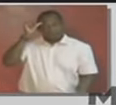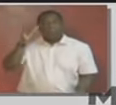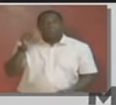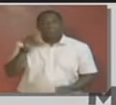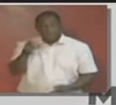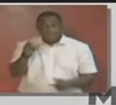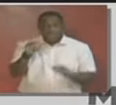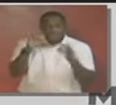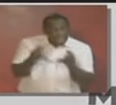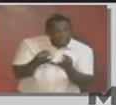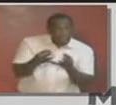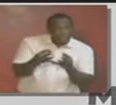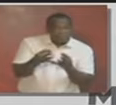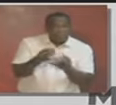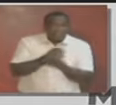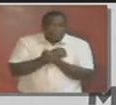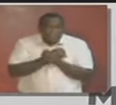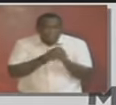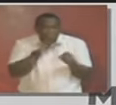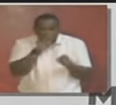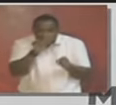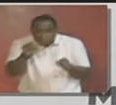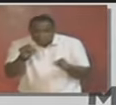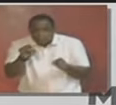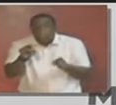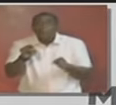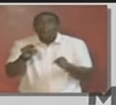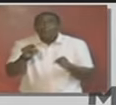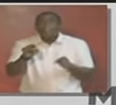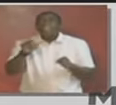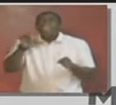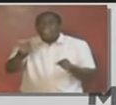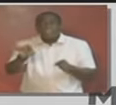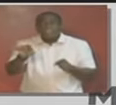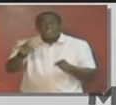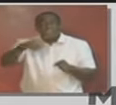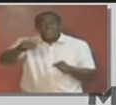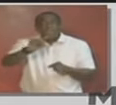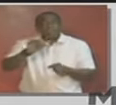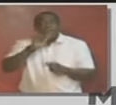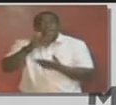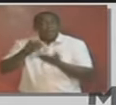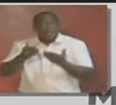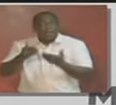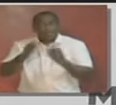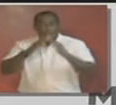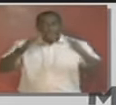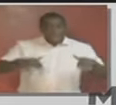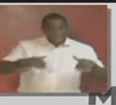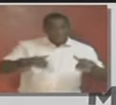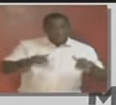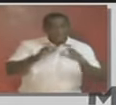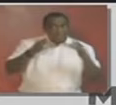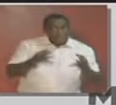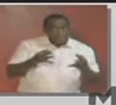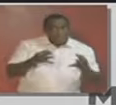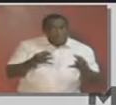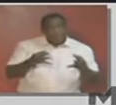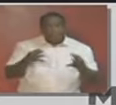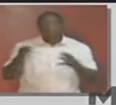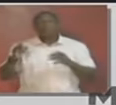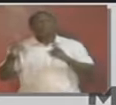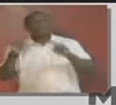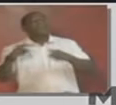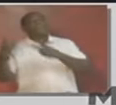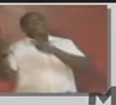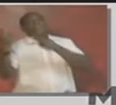or a loved one who is not a part of your household bubble may bring more than love into your home. Just